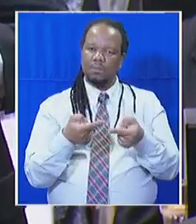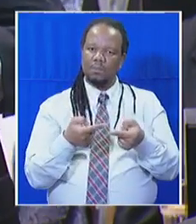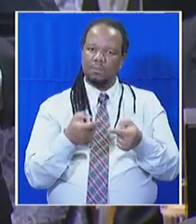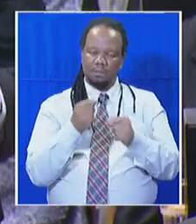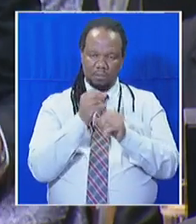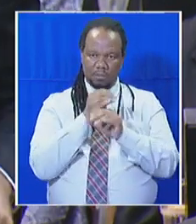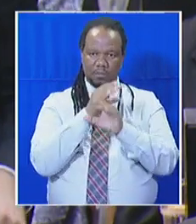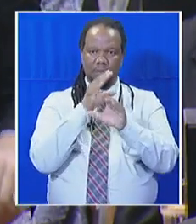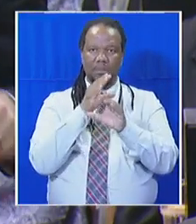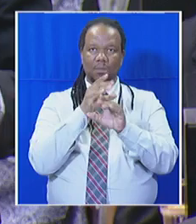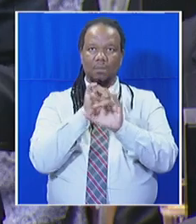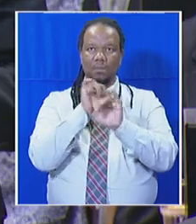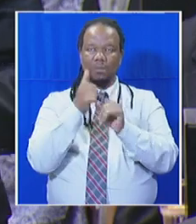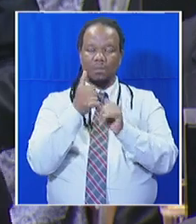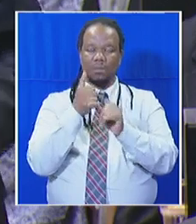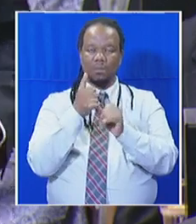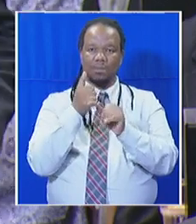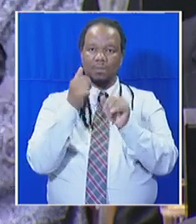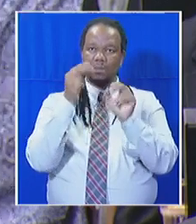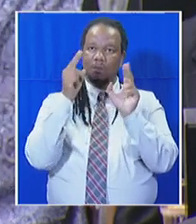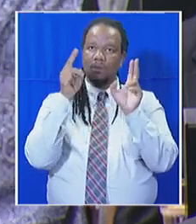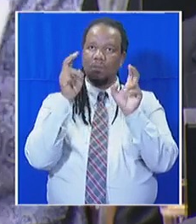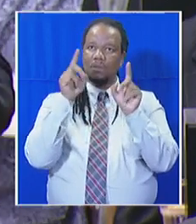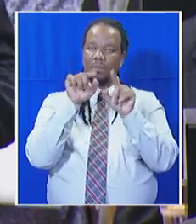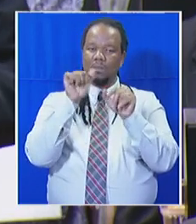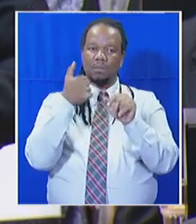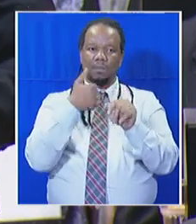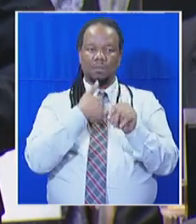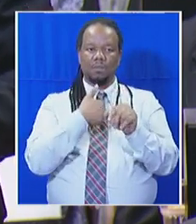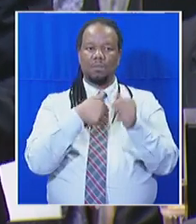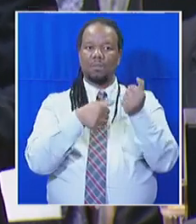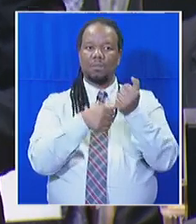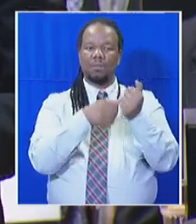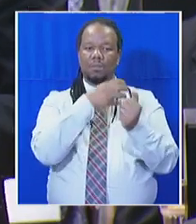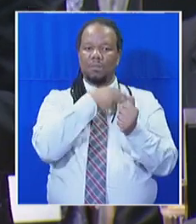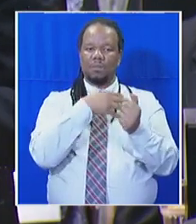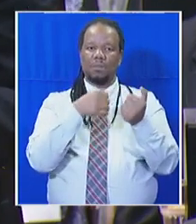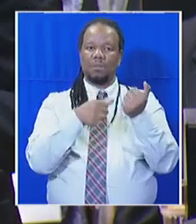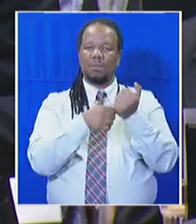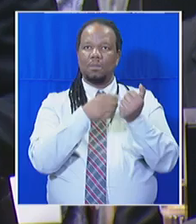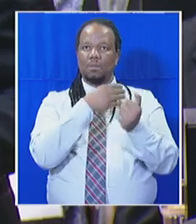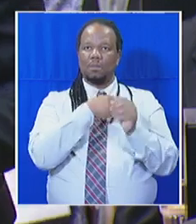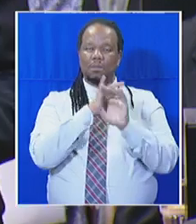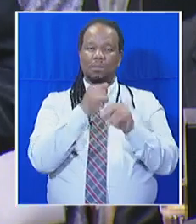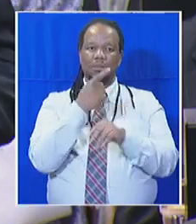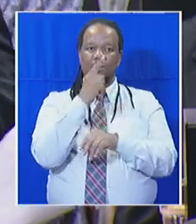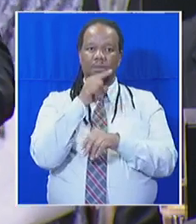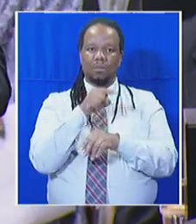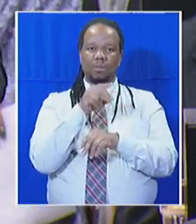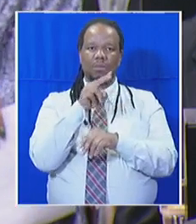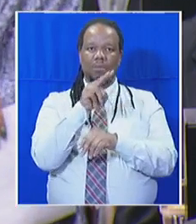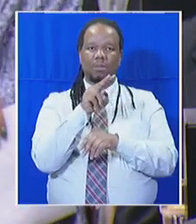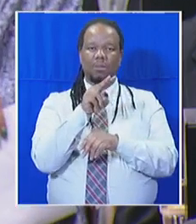the purchase of, and I quote, vehicles for the Minister and Deputy Minister of Health at the cost of 1.25